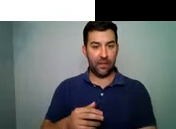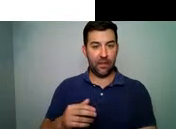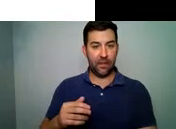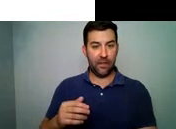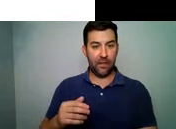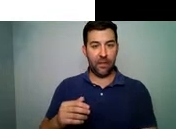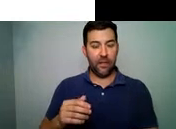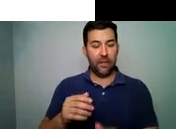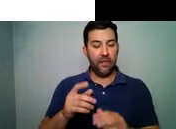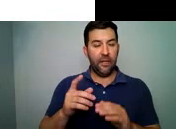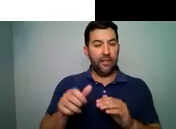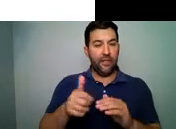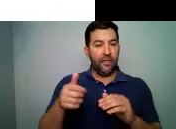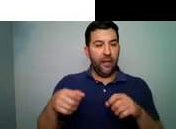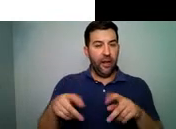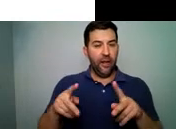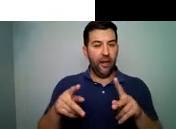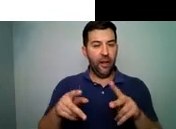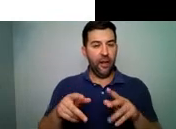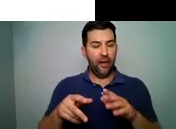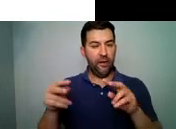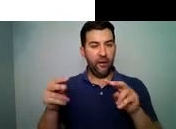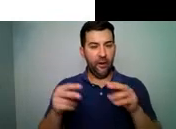opportunity to review the plans and comment.